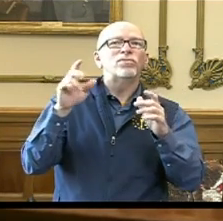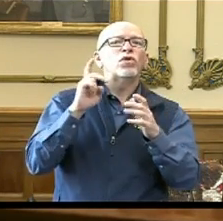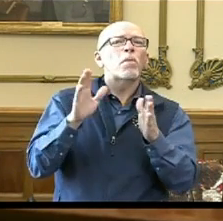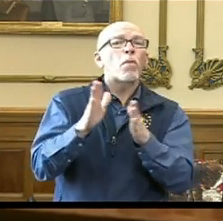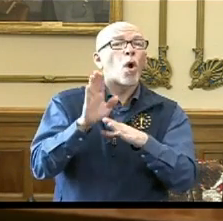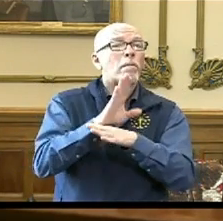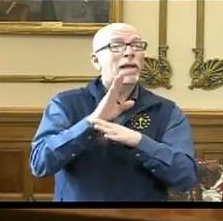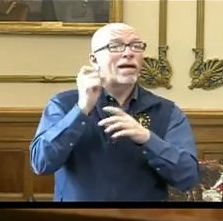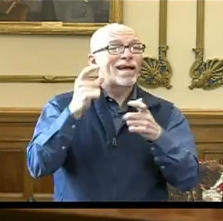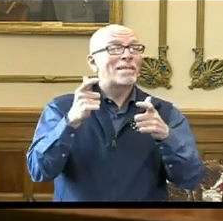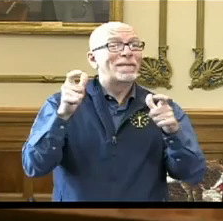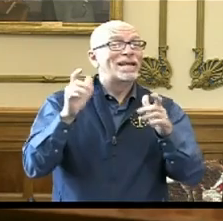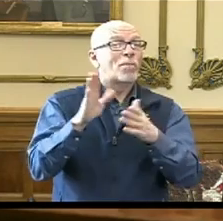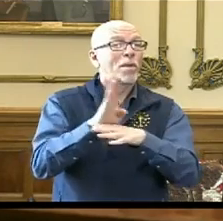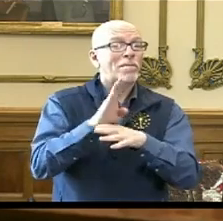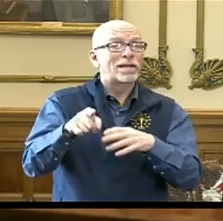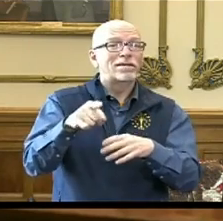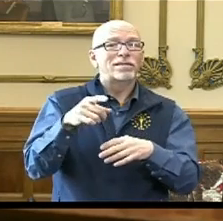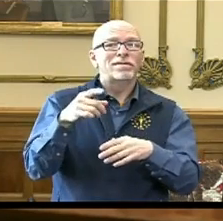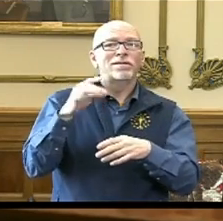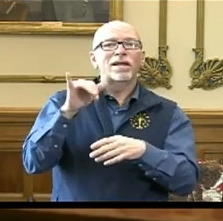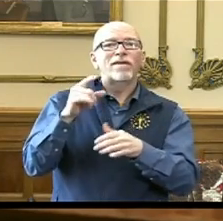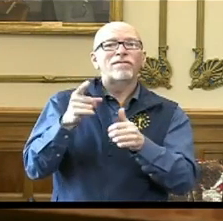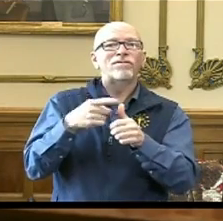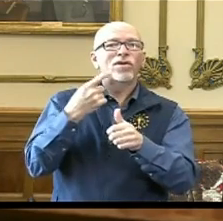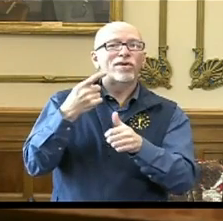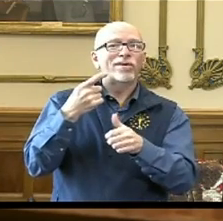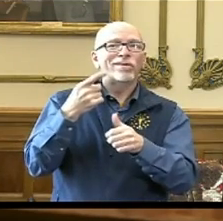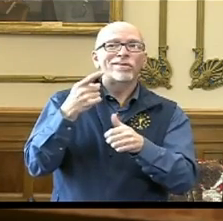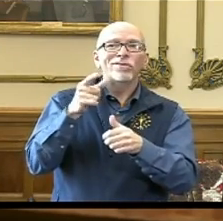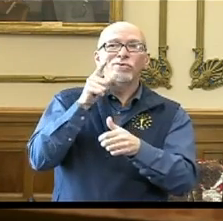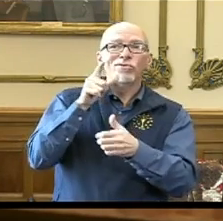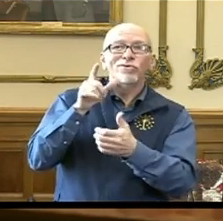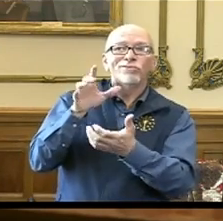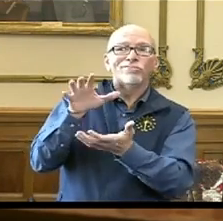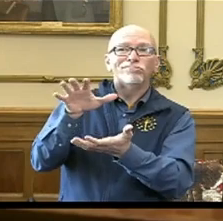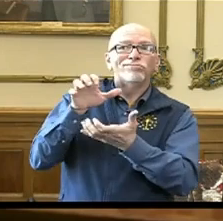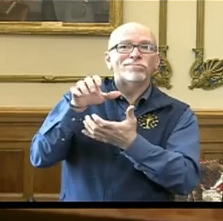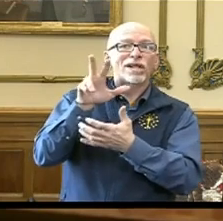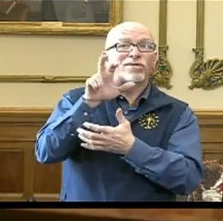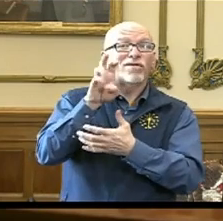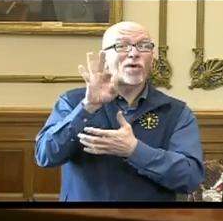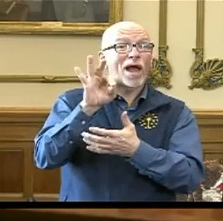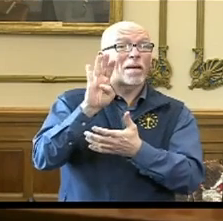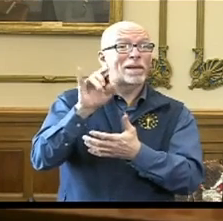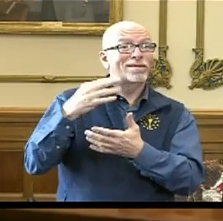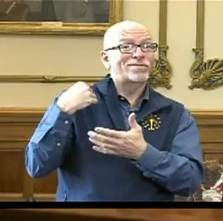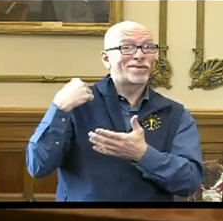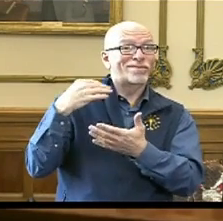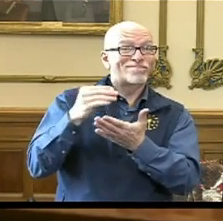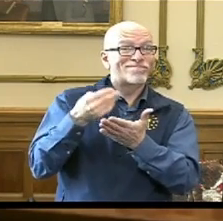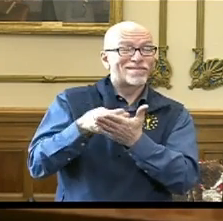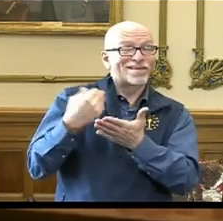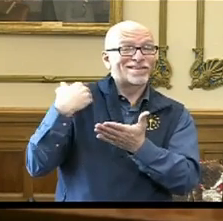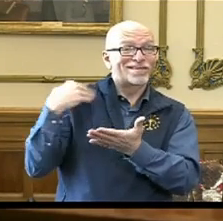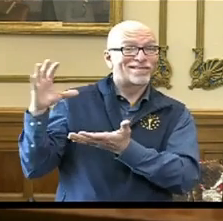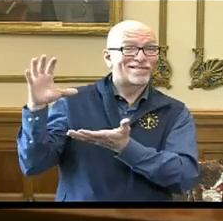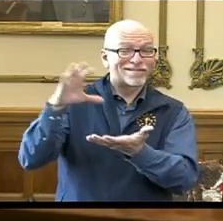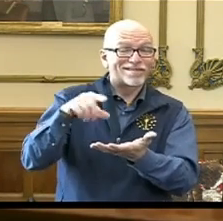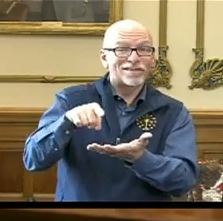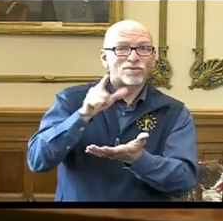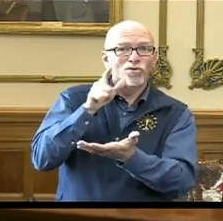businesses, I think, got in there with the first helping on that $349 billion. The guidance and the rules are